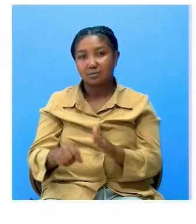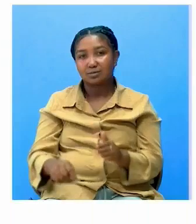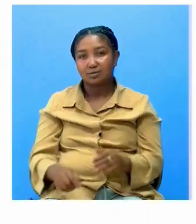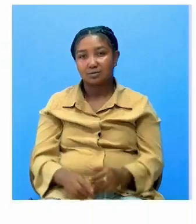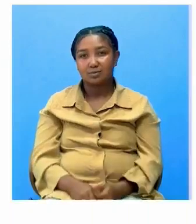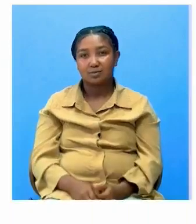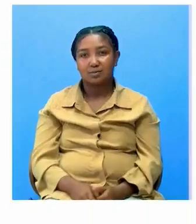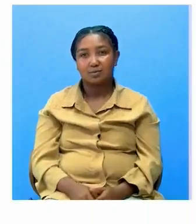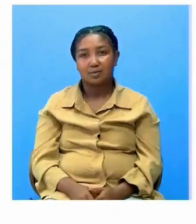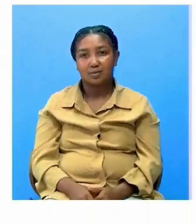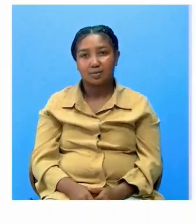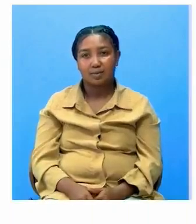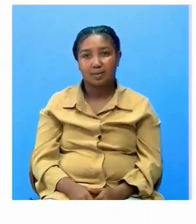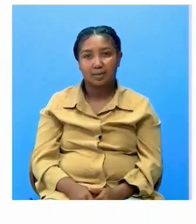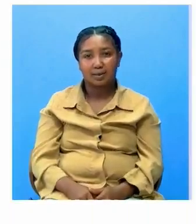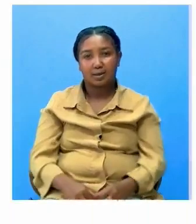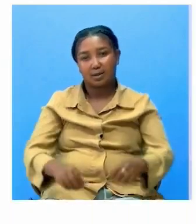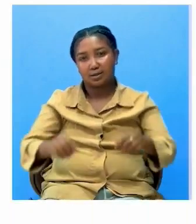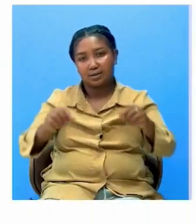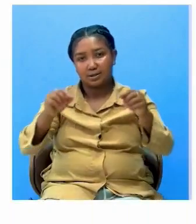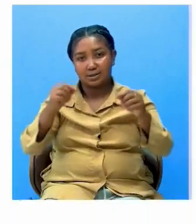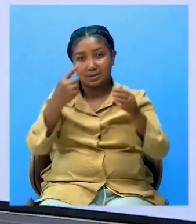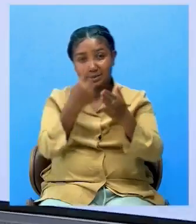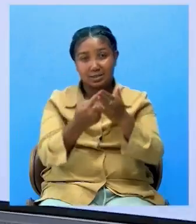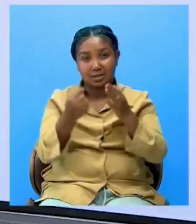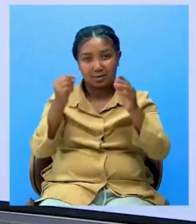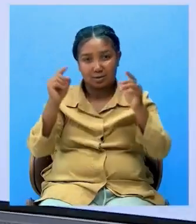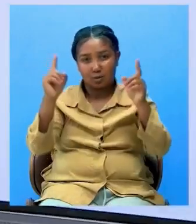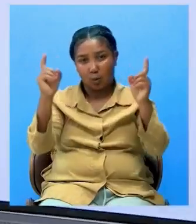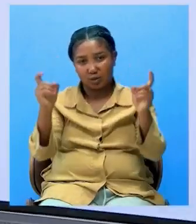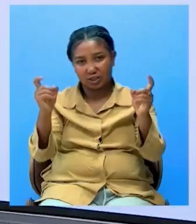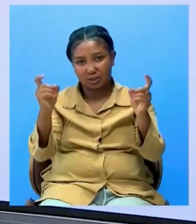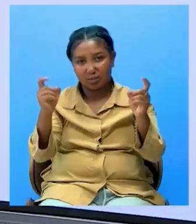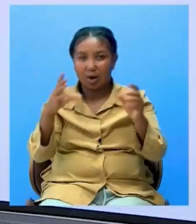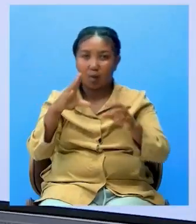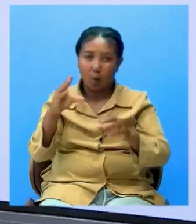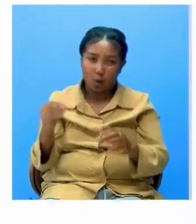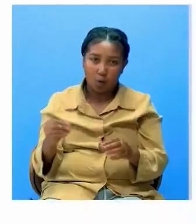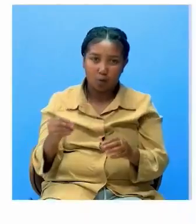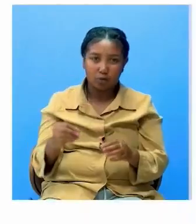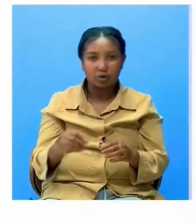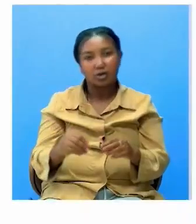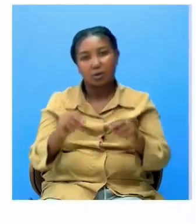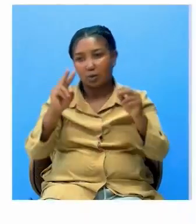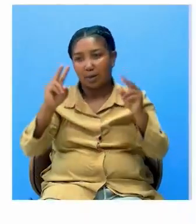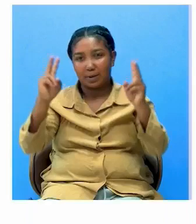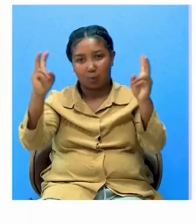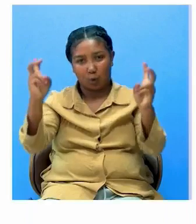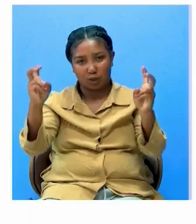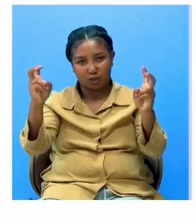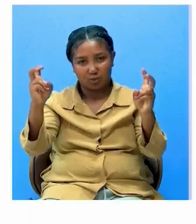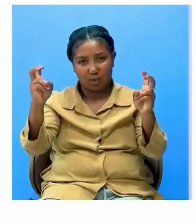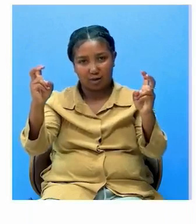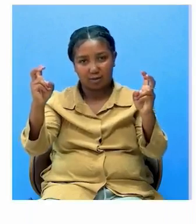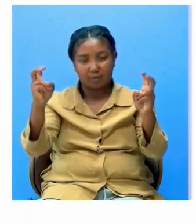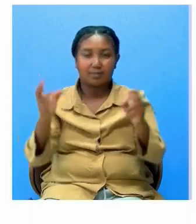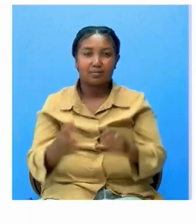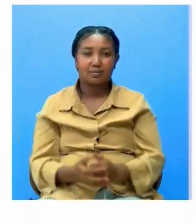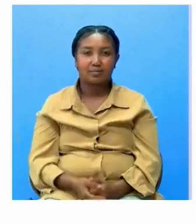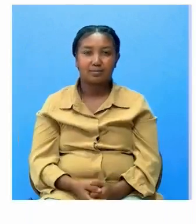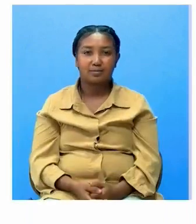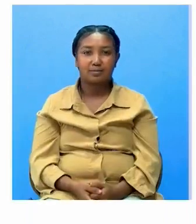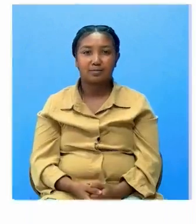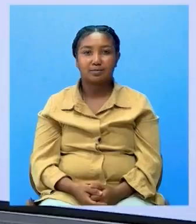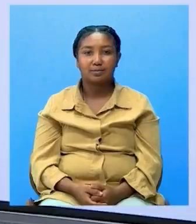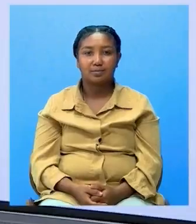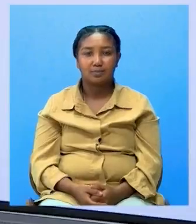here, single quotation mark or double quotation mark.